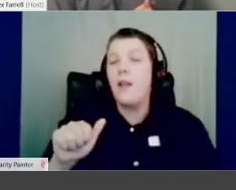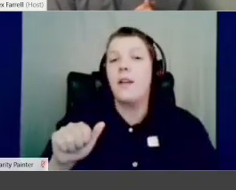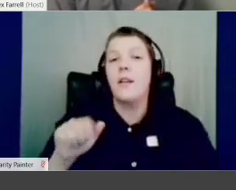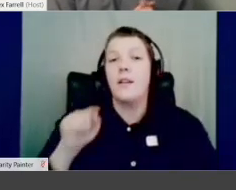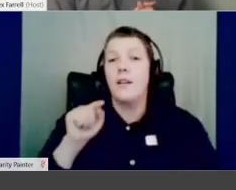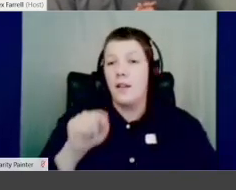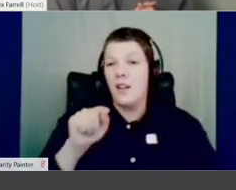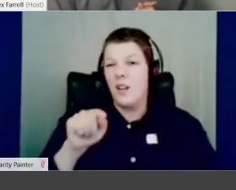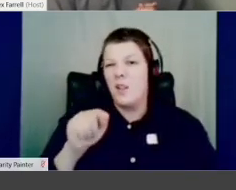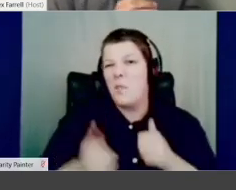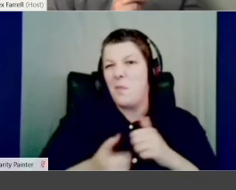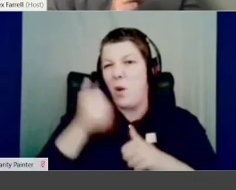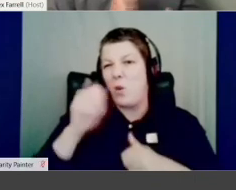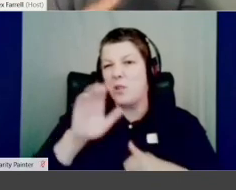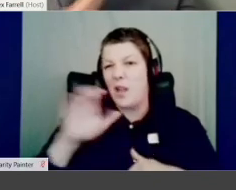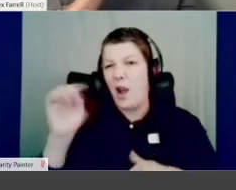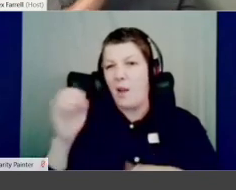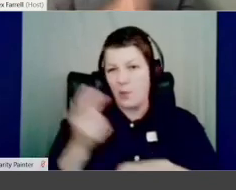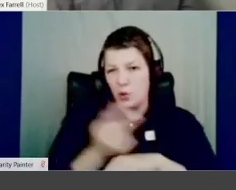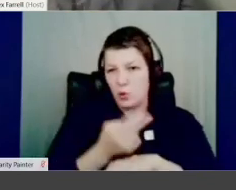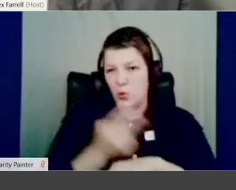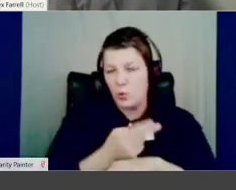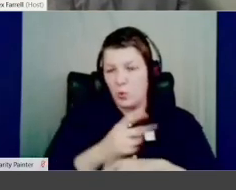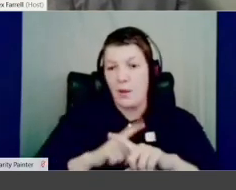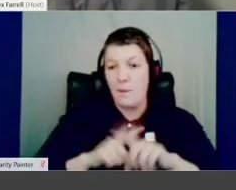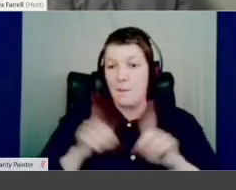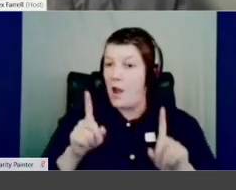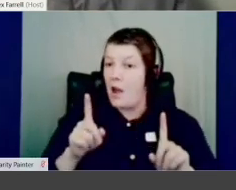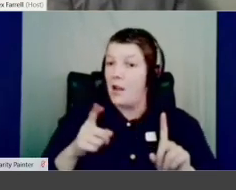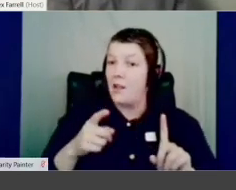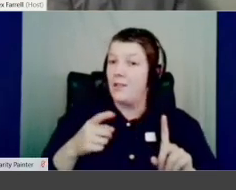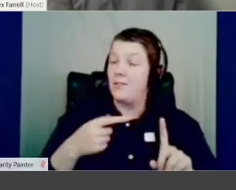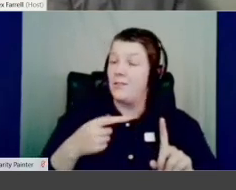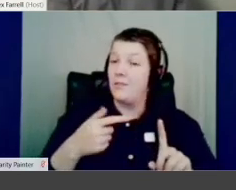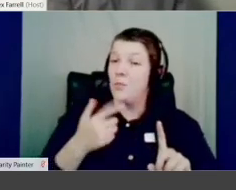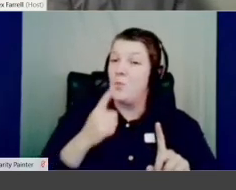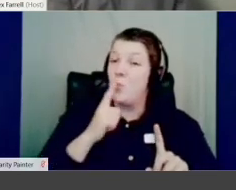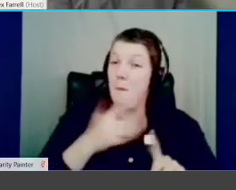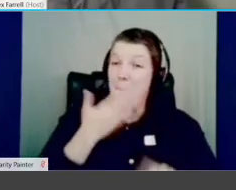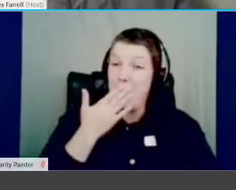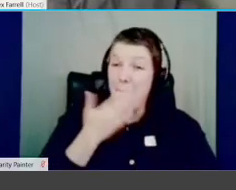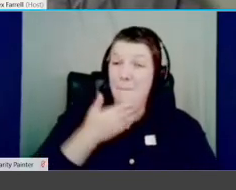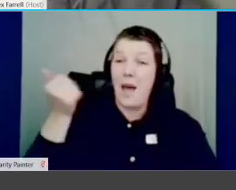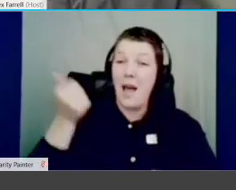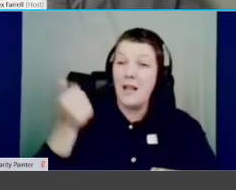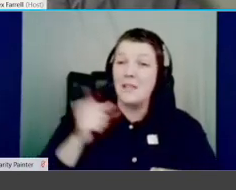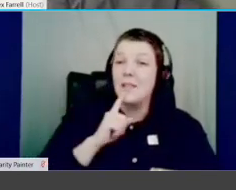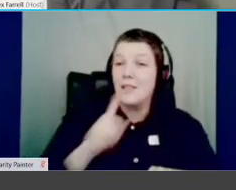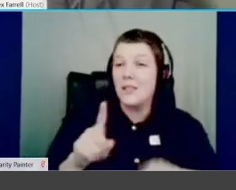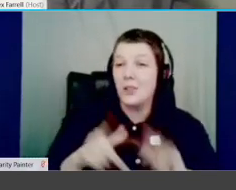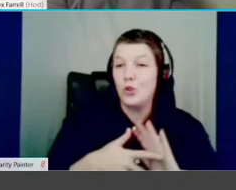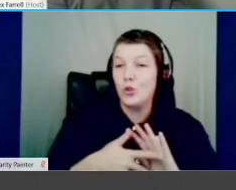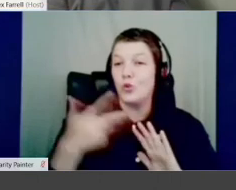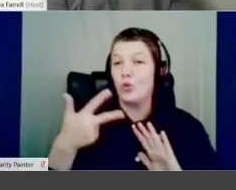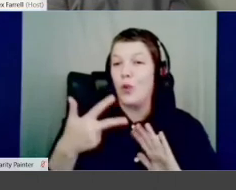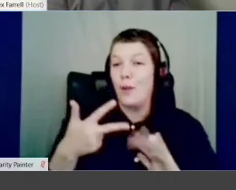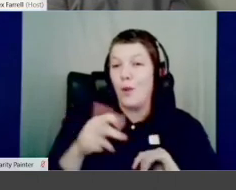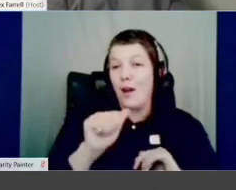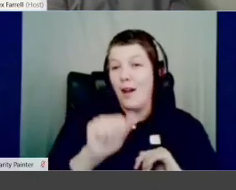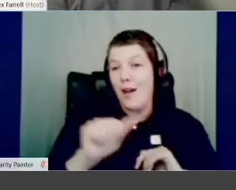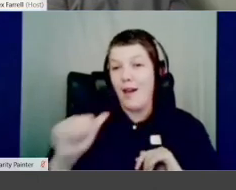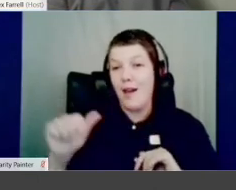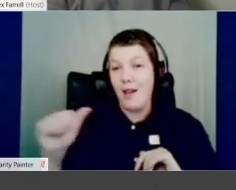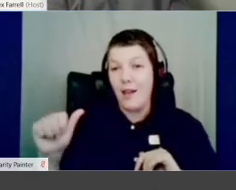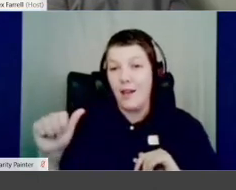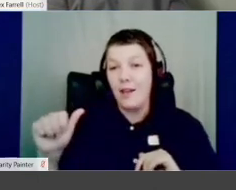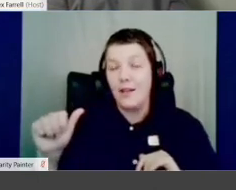And I always shoot for triple A personally. Right. There are a few cases where that's gets tougher